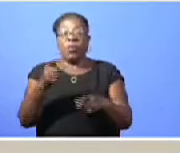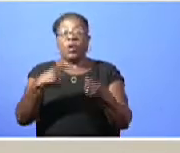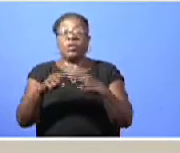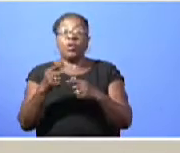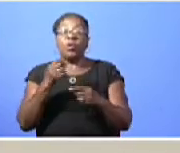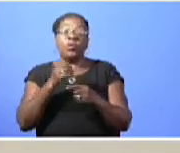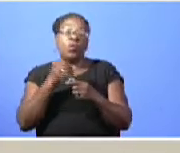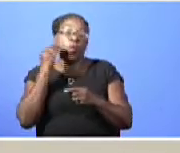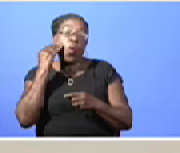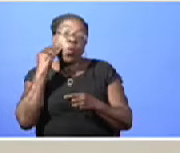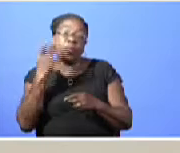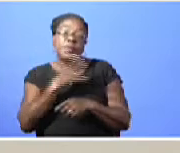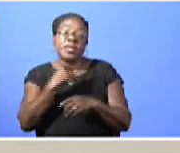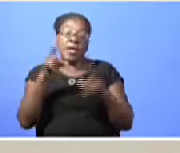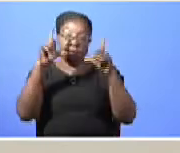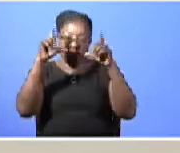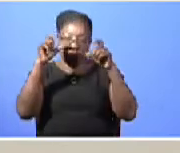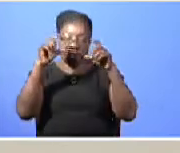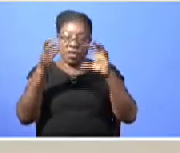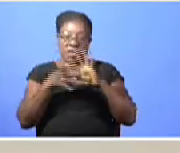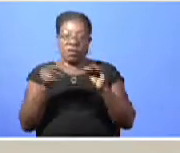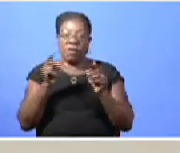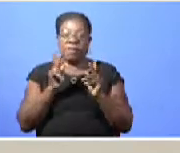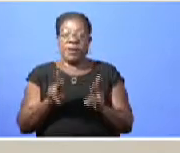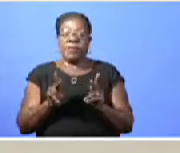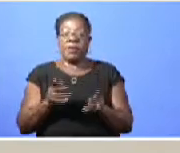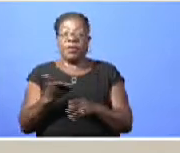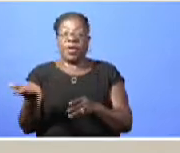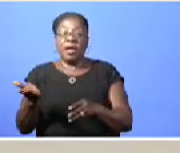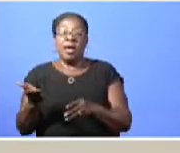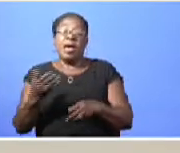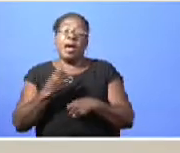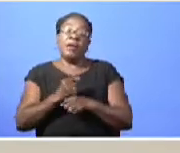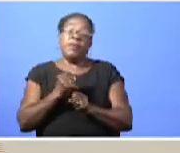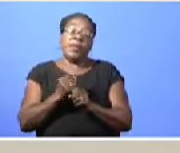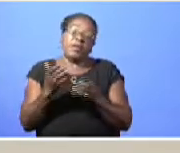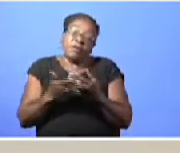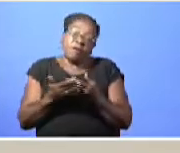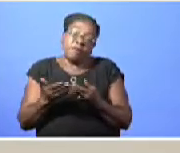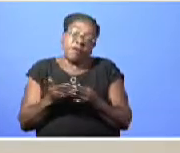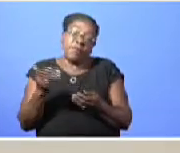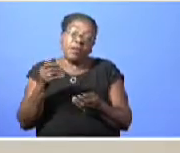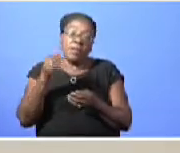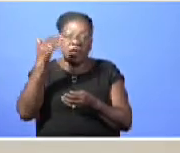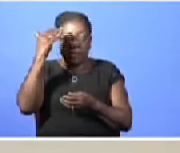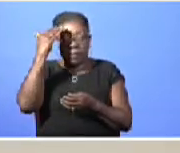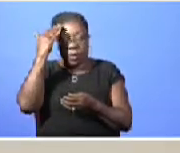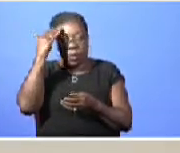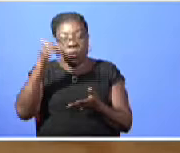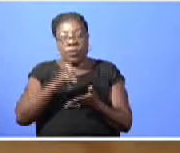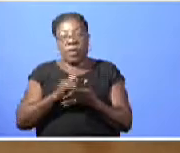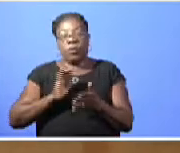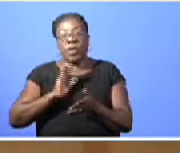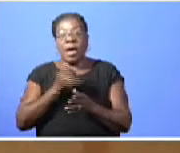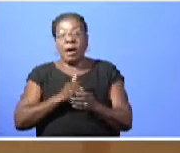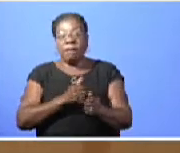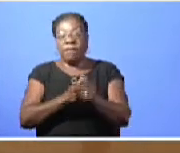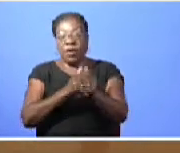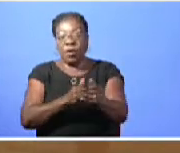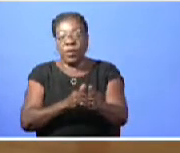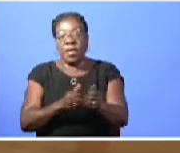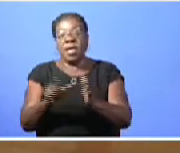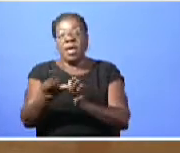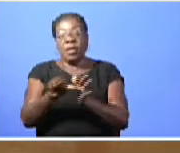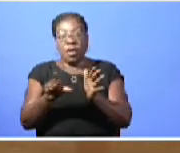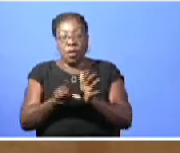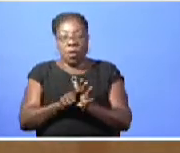people there. And even though people are wary, I just make them comfortable and let them know that, I'm following the proper protocols. They said adjustments